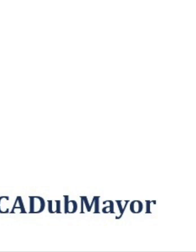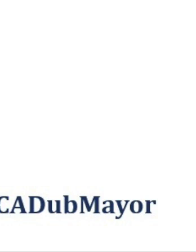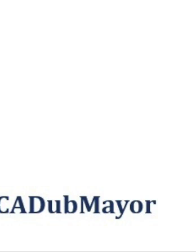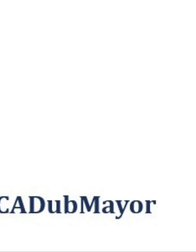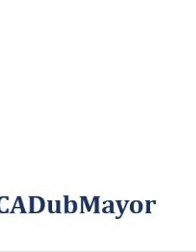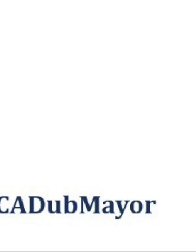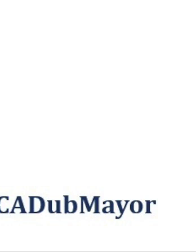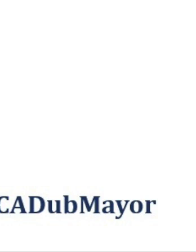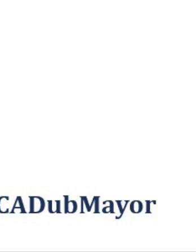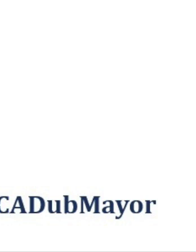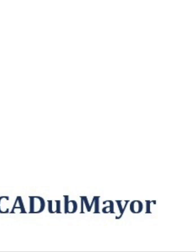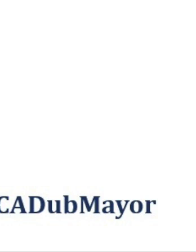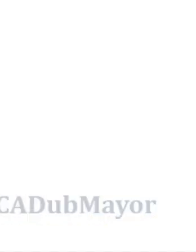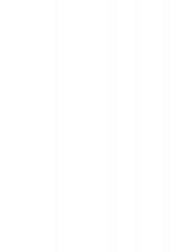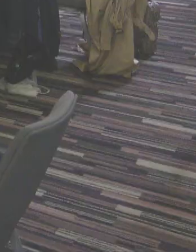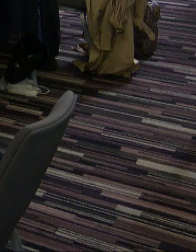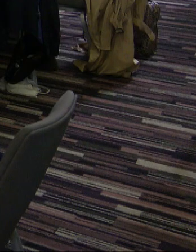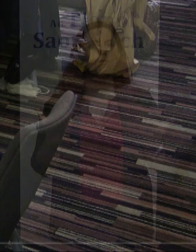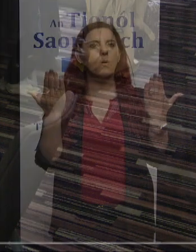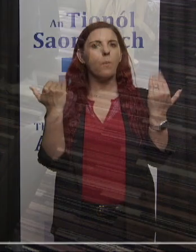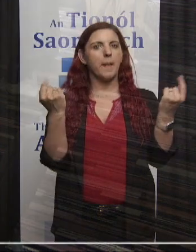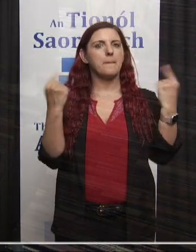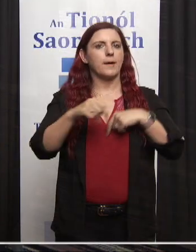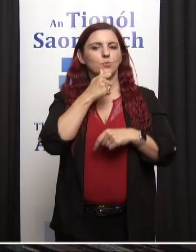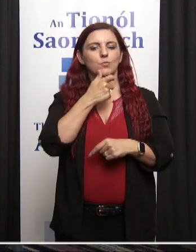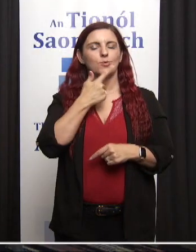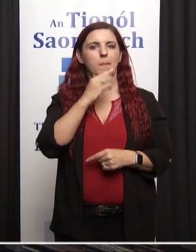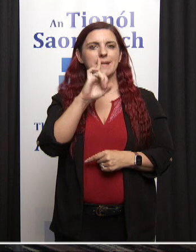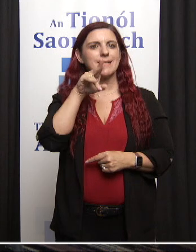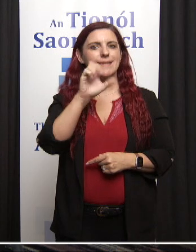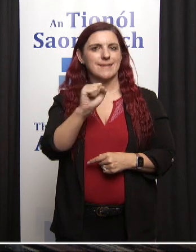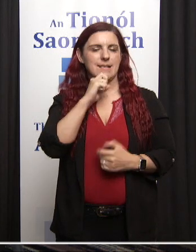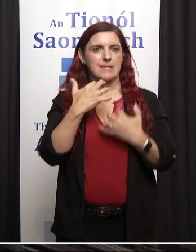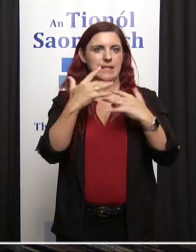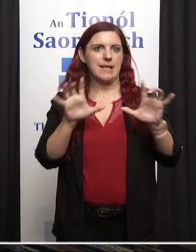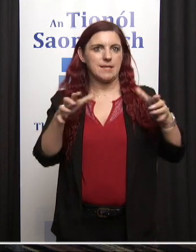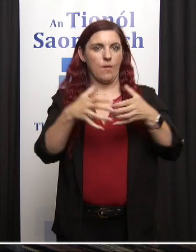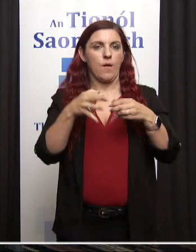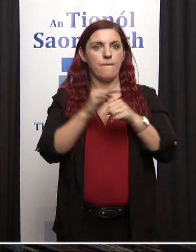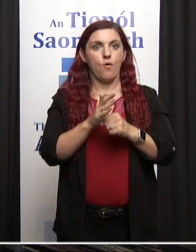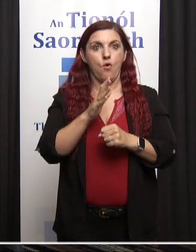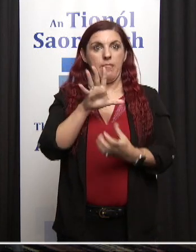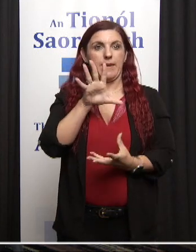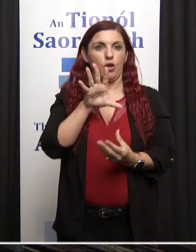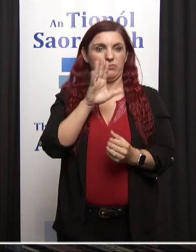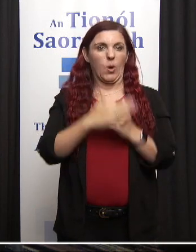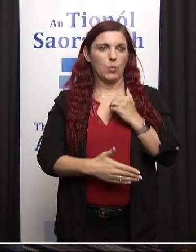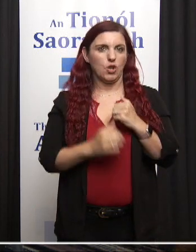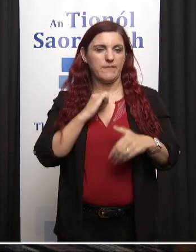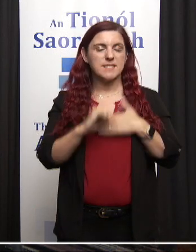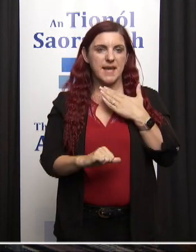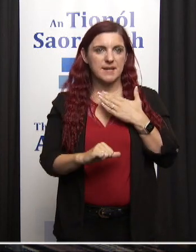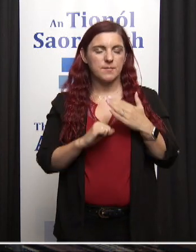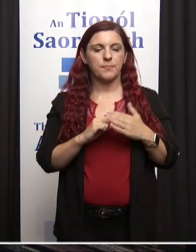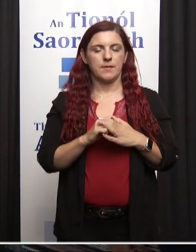Welcome back to the Dublin Citizens Assembly for our conclusion of today,